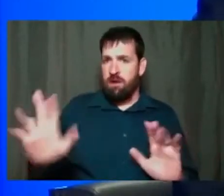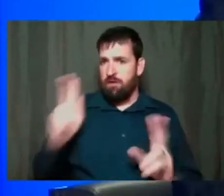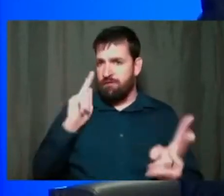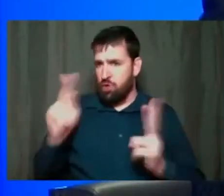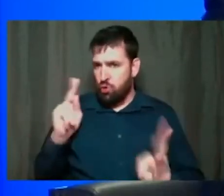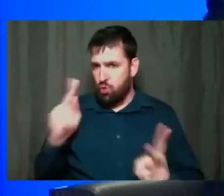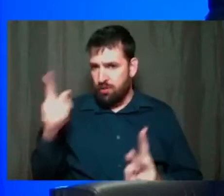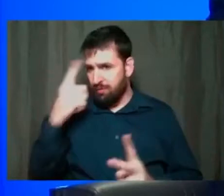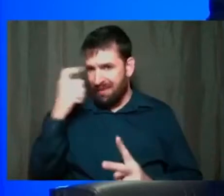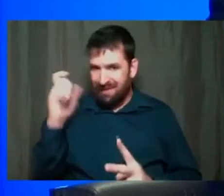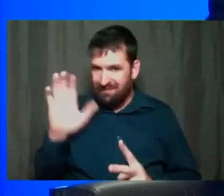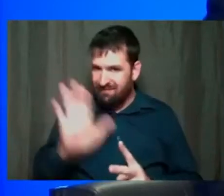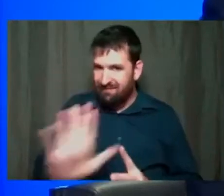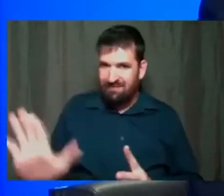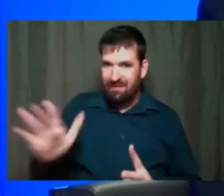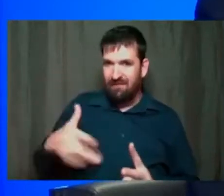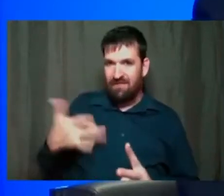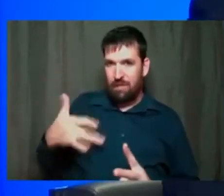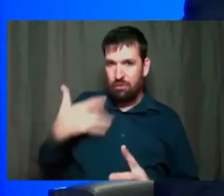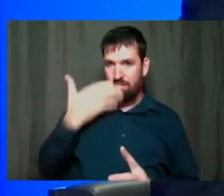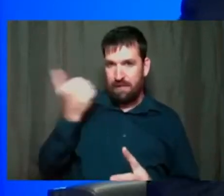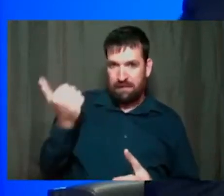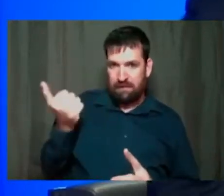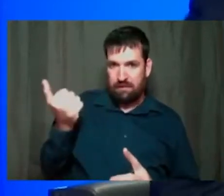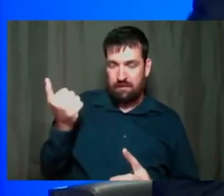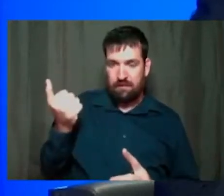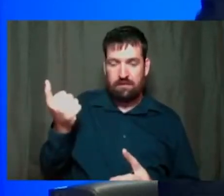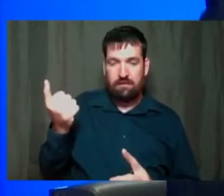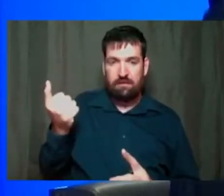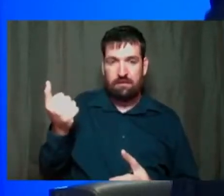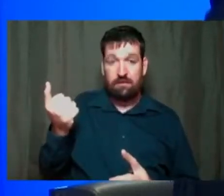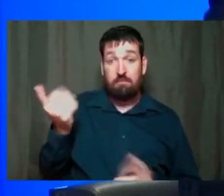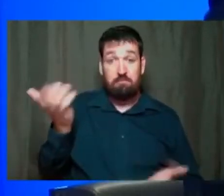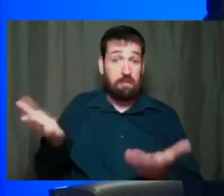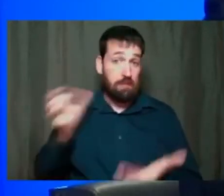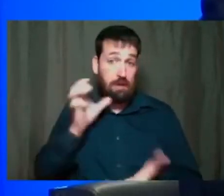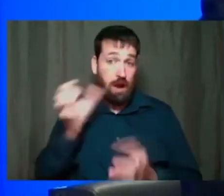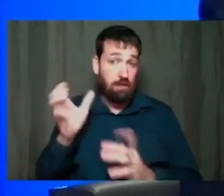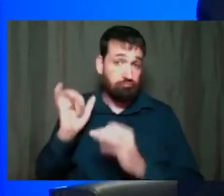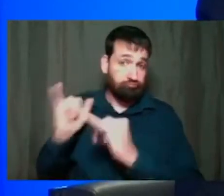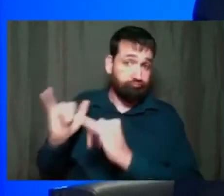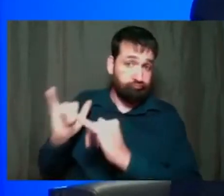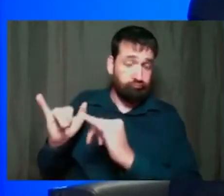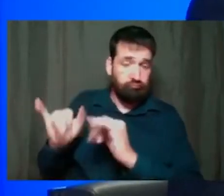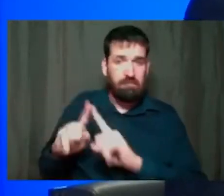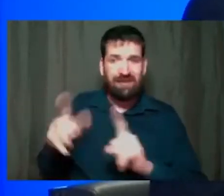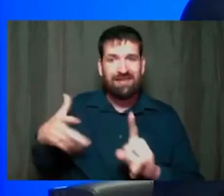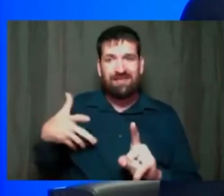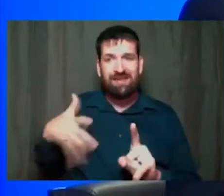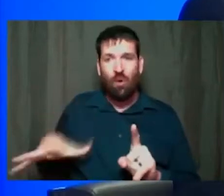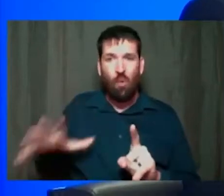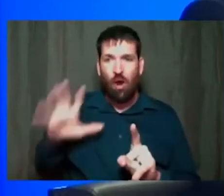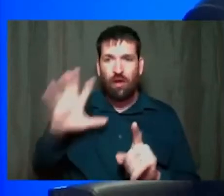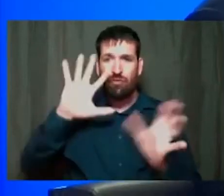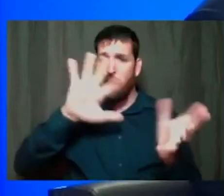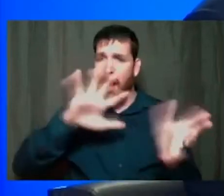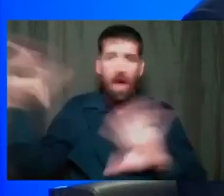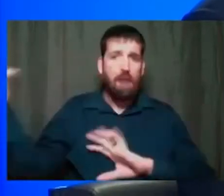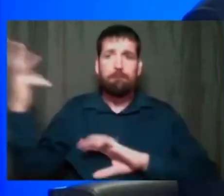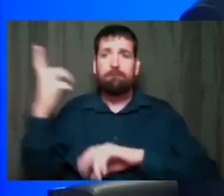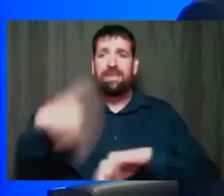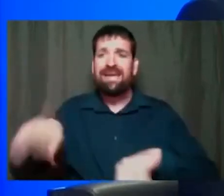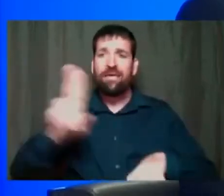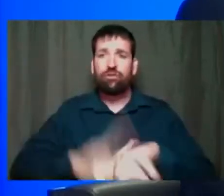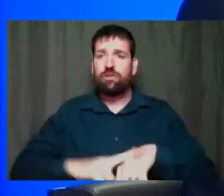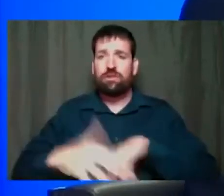they feel is the best way for things to go. It might not be mine, but they don't want to tear the nation apart. It's just a different